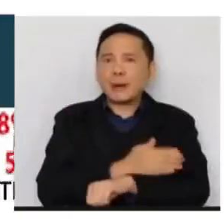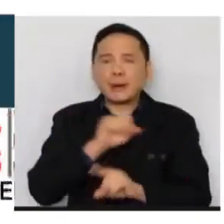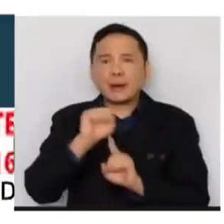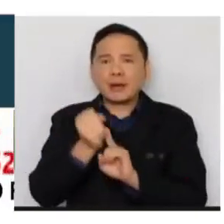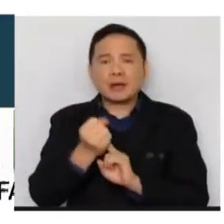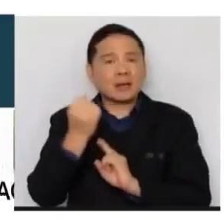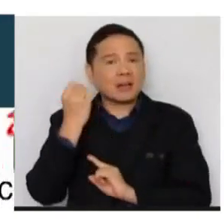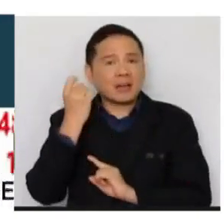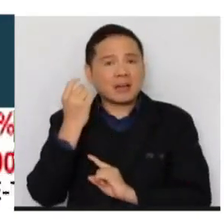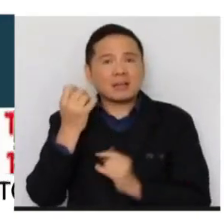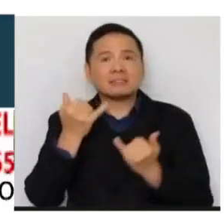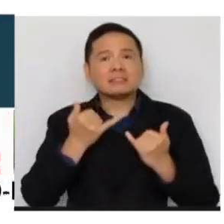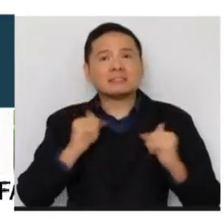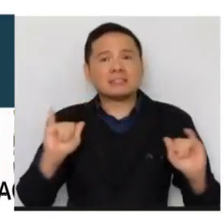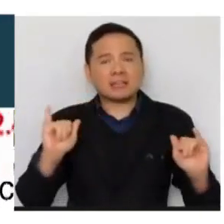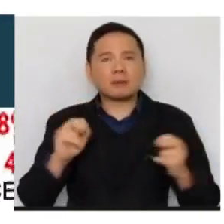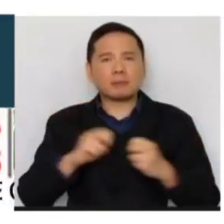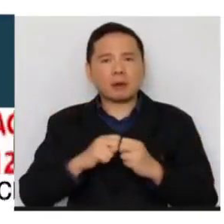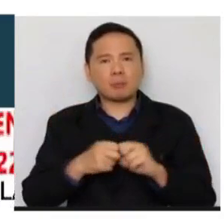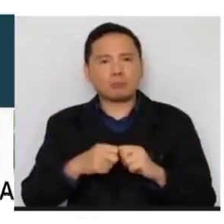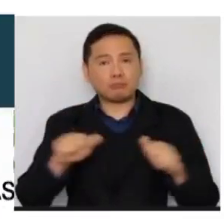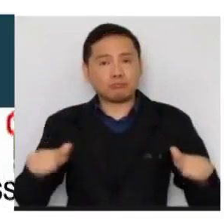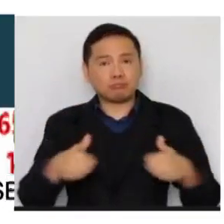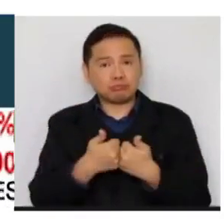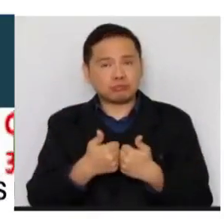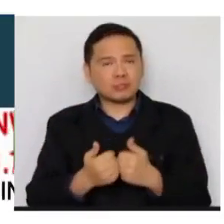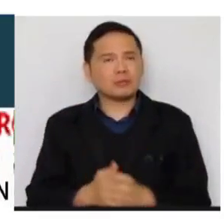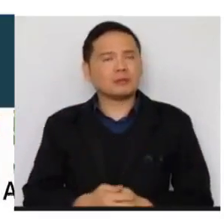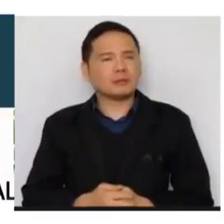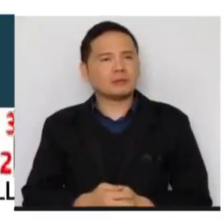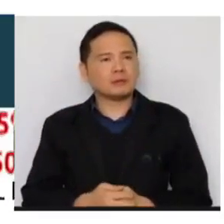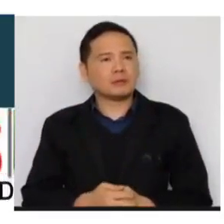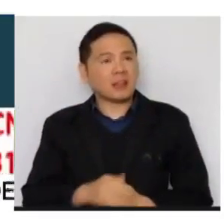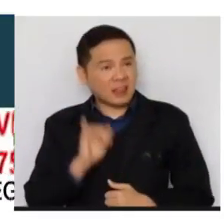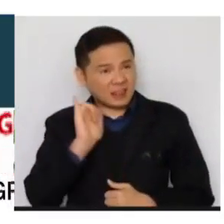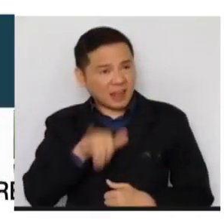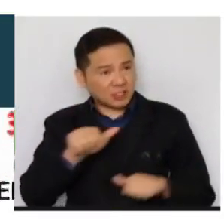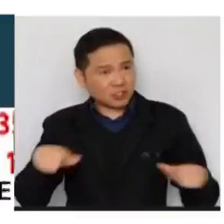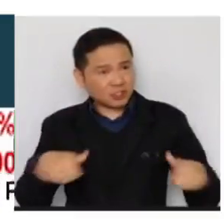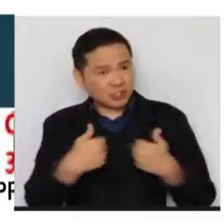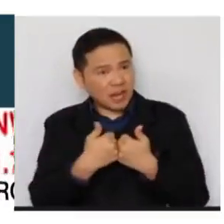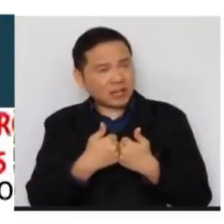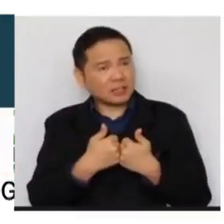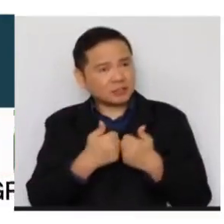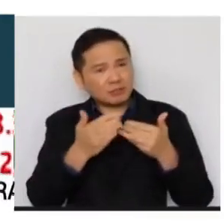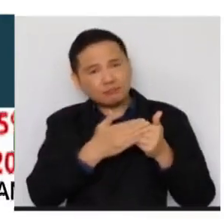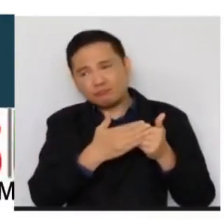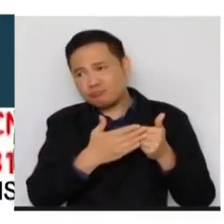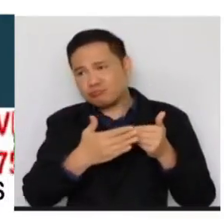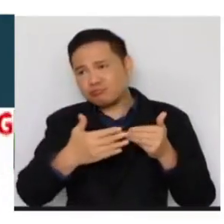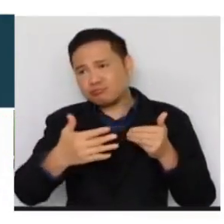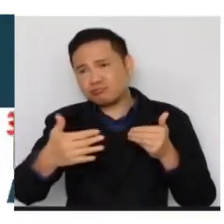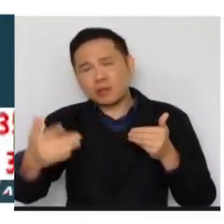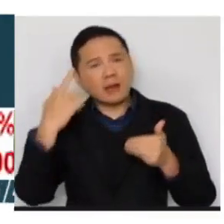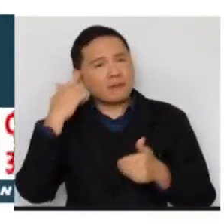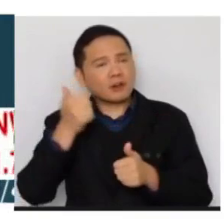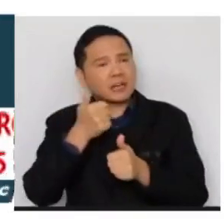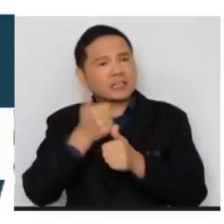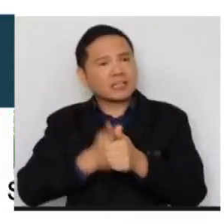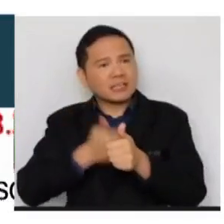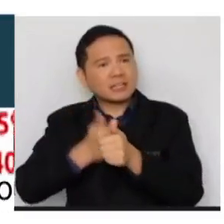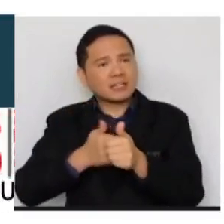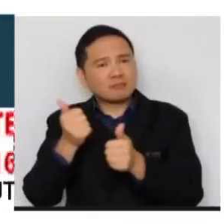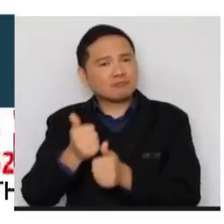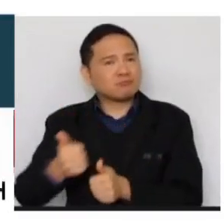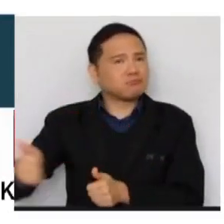there. Describe to us the burden that is before each and every local chief executive